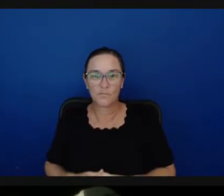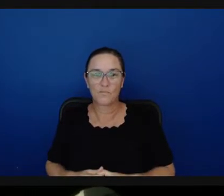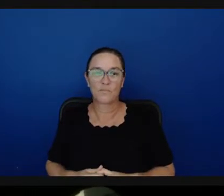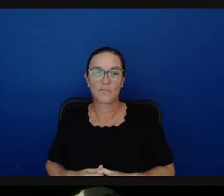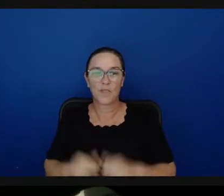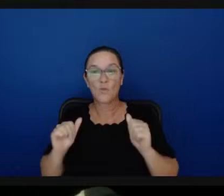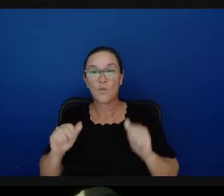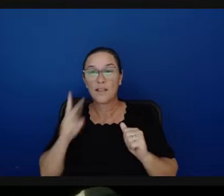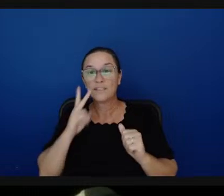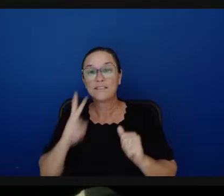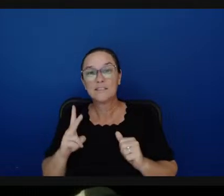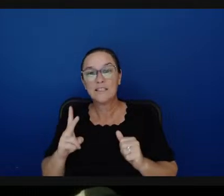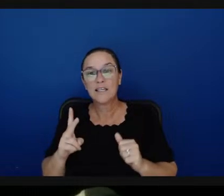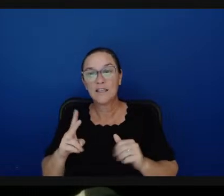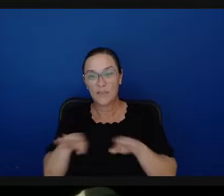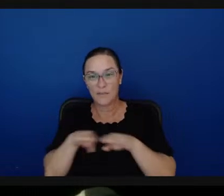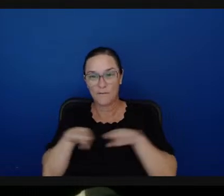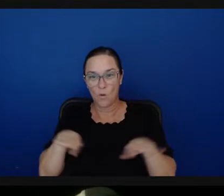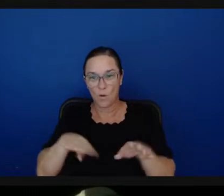certainly movement of the crater floor here